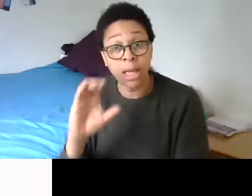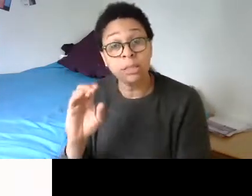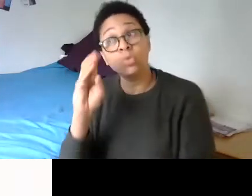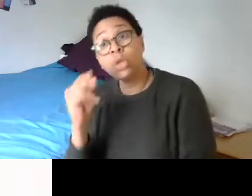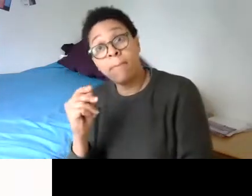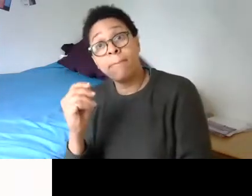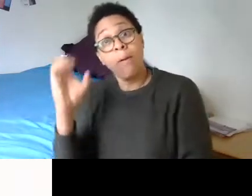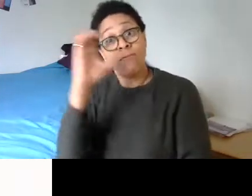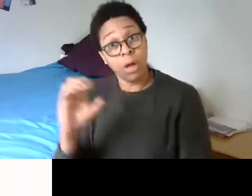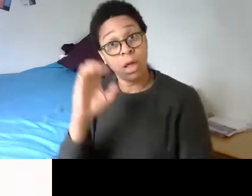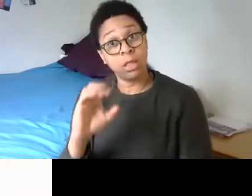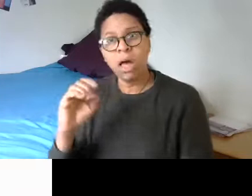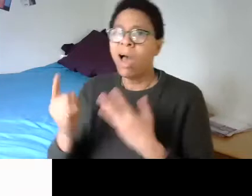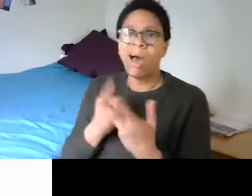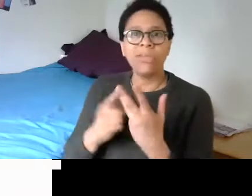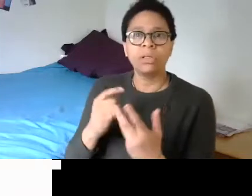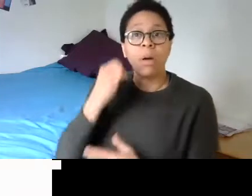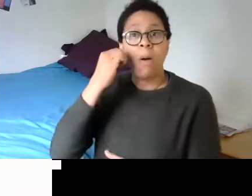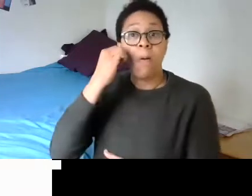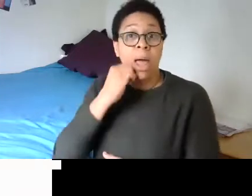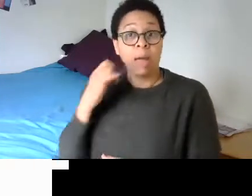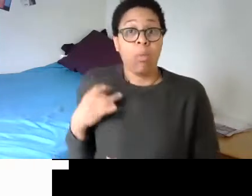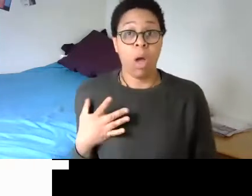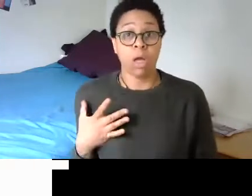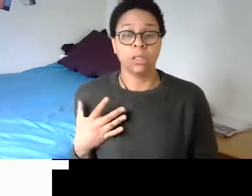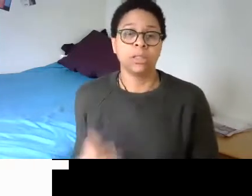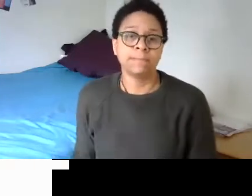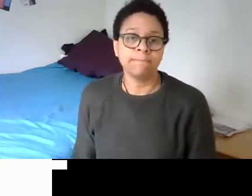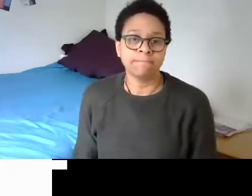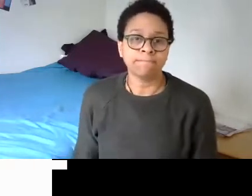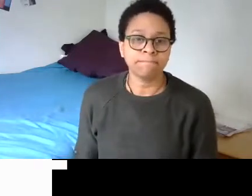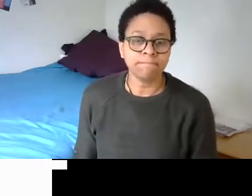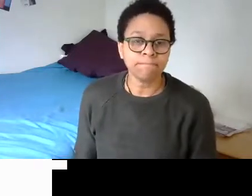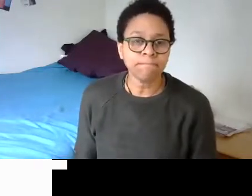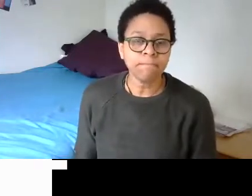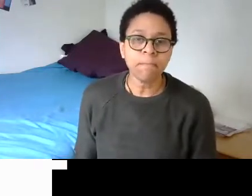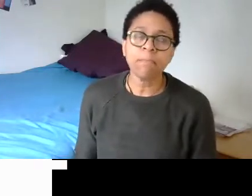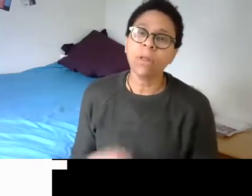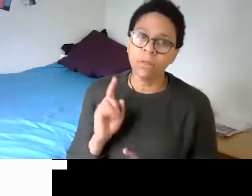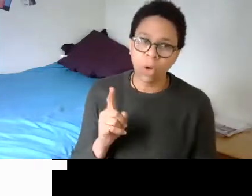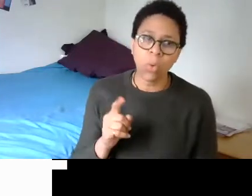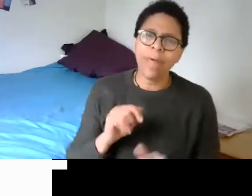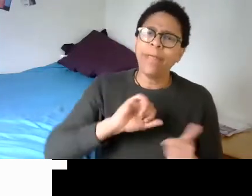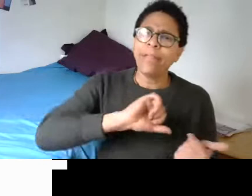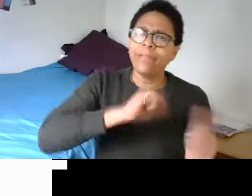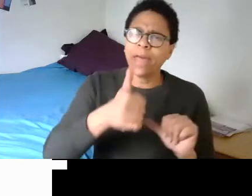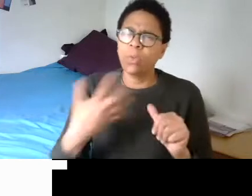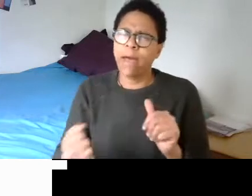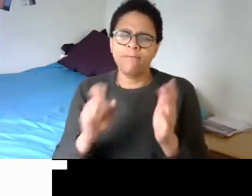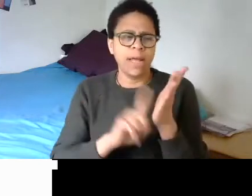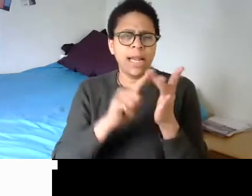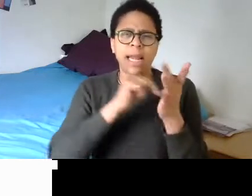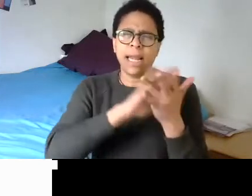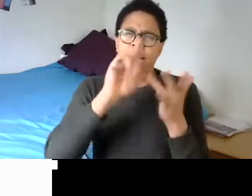coloured in and others being left black and white. In a world before lithographs, widespread photography and colour printing,